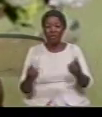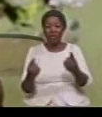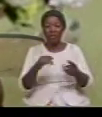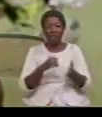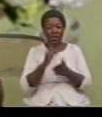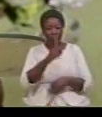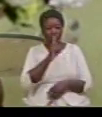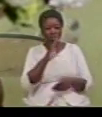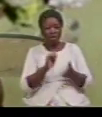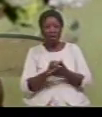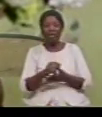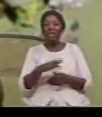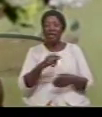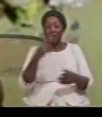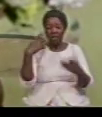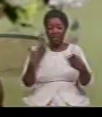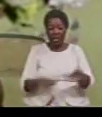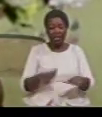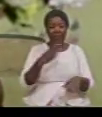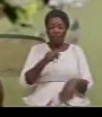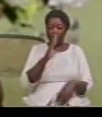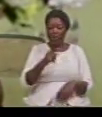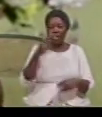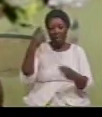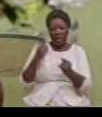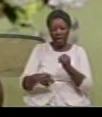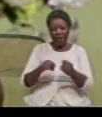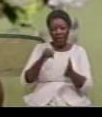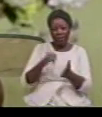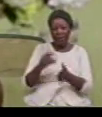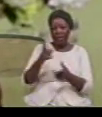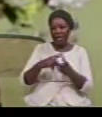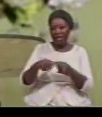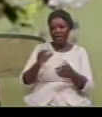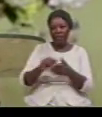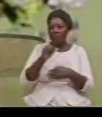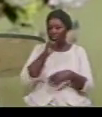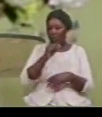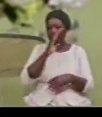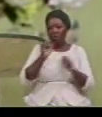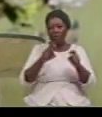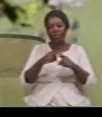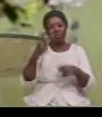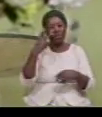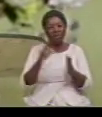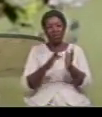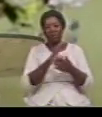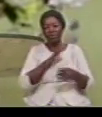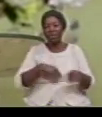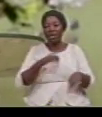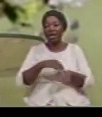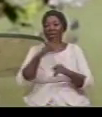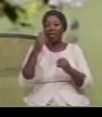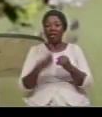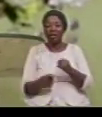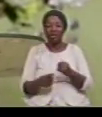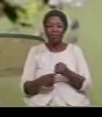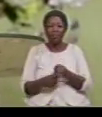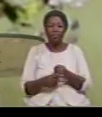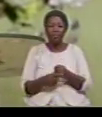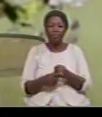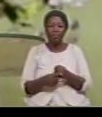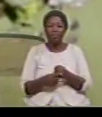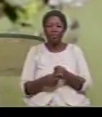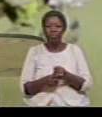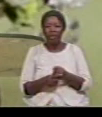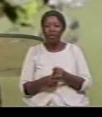of sinfulness is death. And there are several similarities between leprosy and sin.